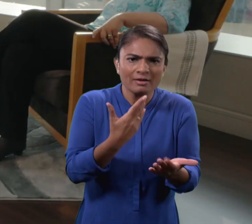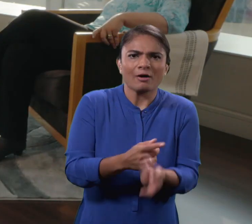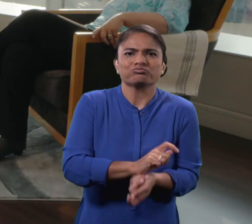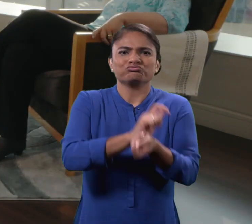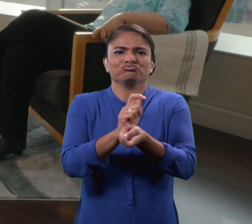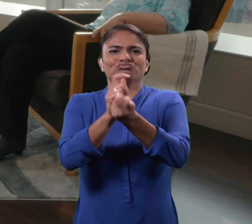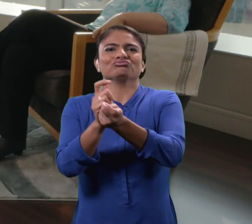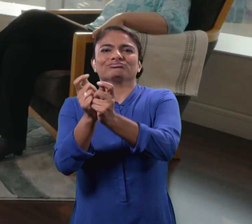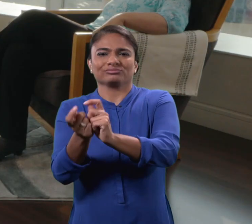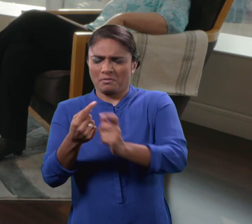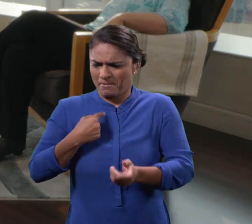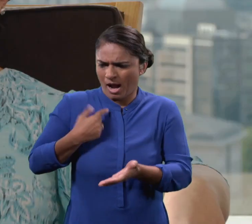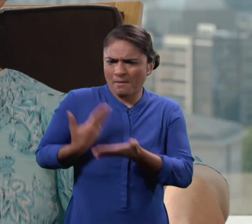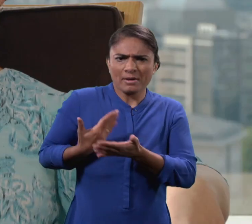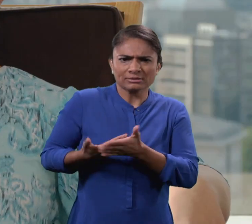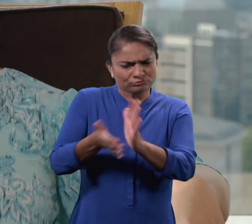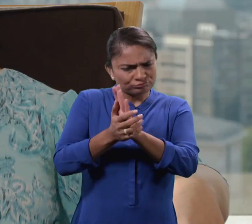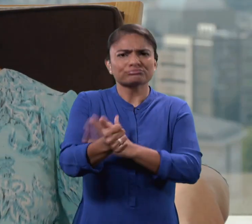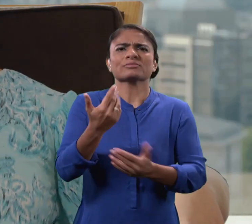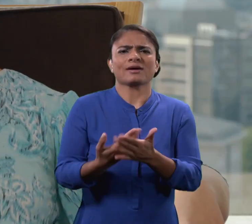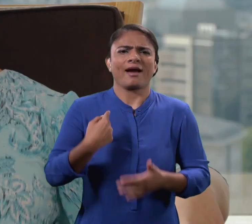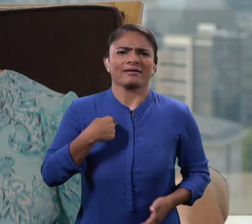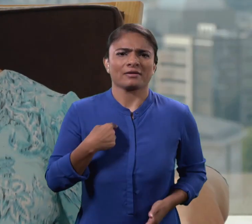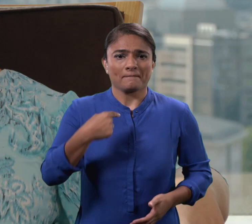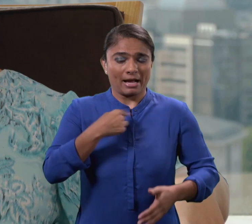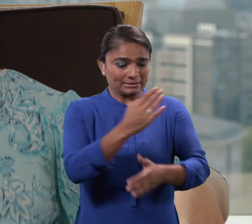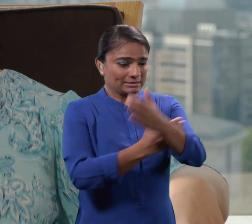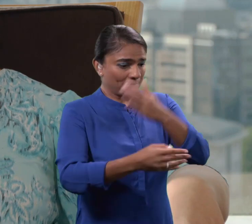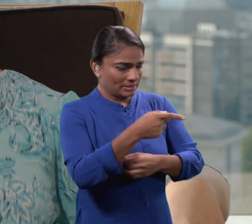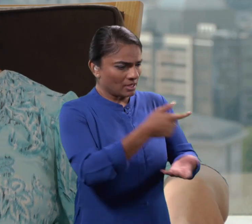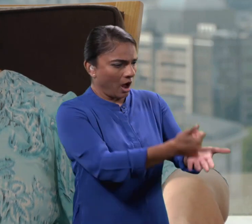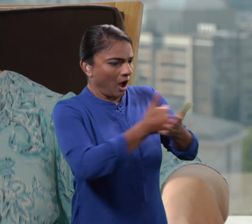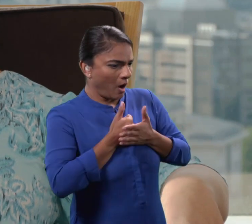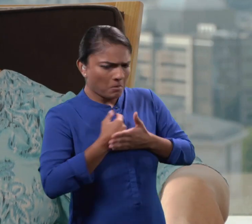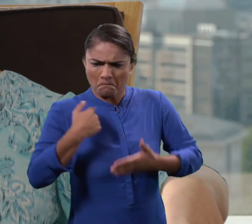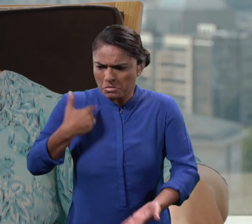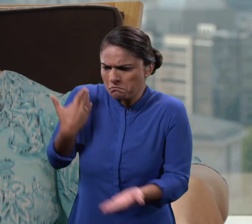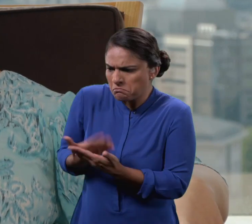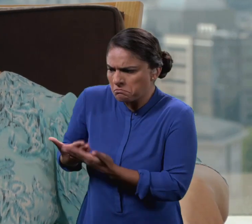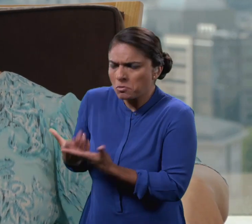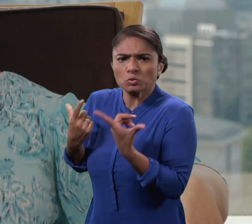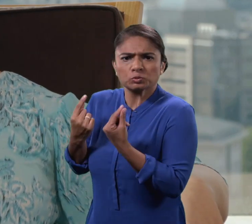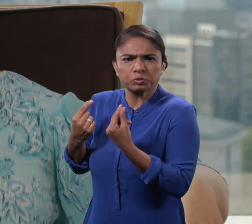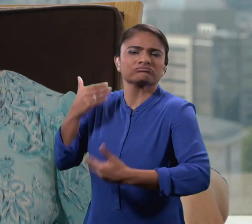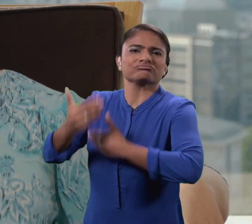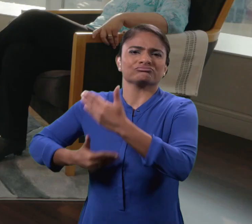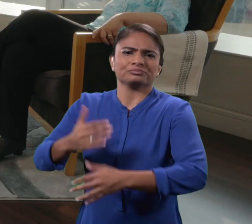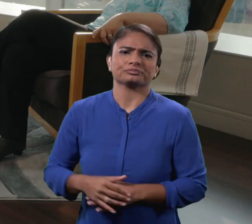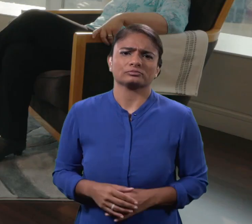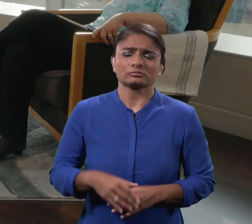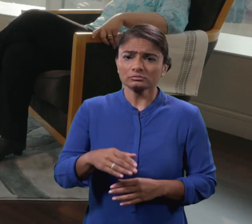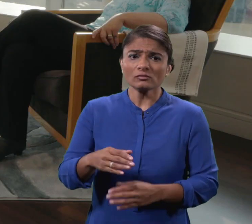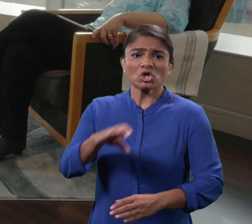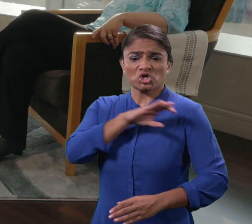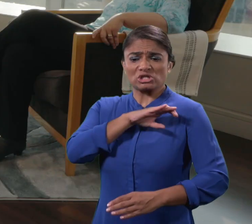my disability as an ability. My disability enables me to focus on my abilities. How